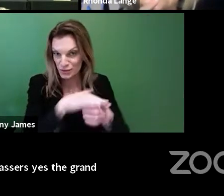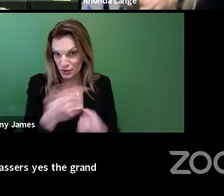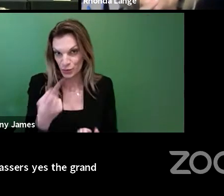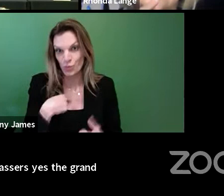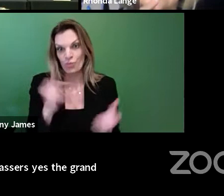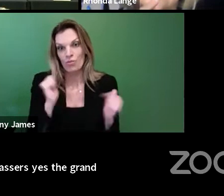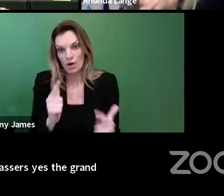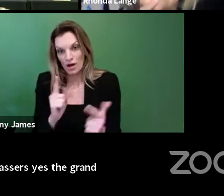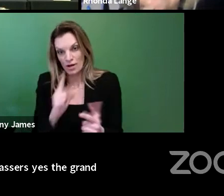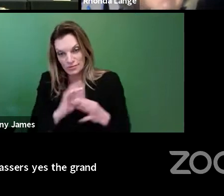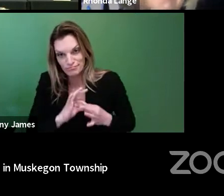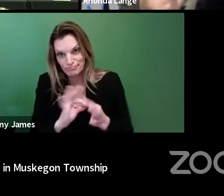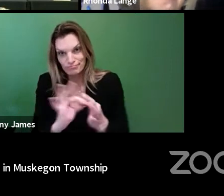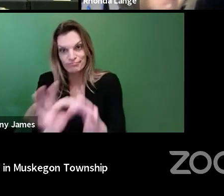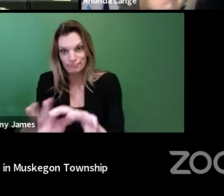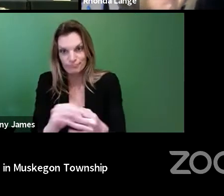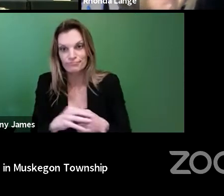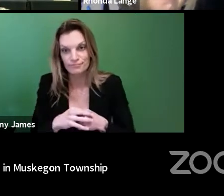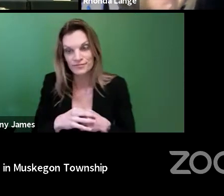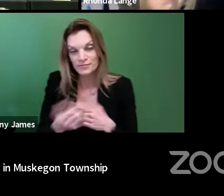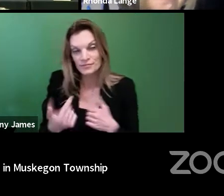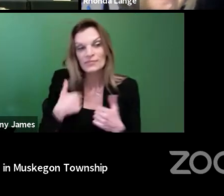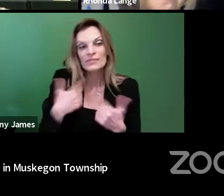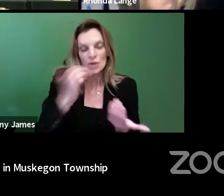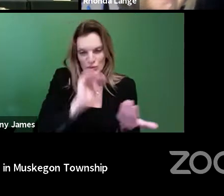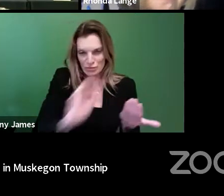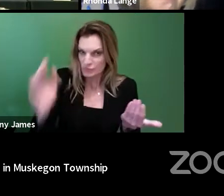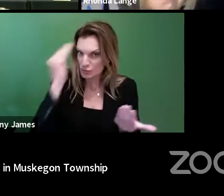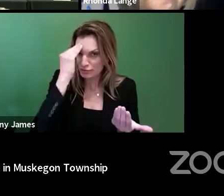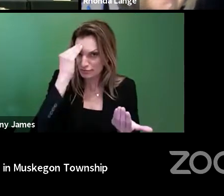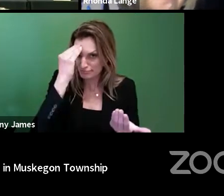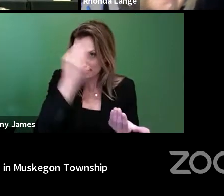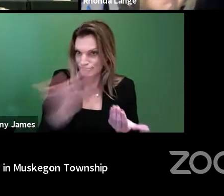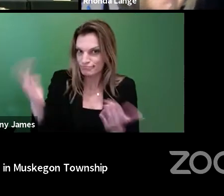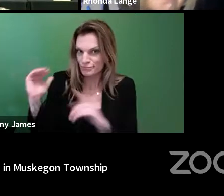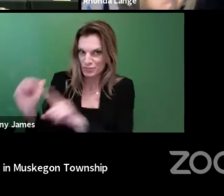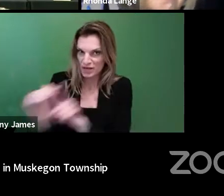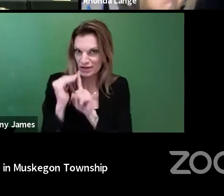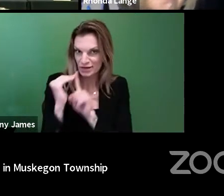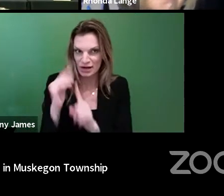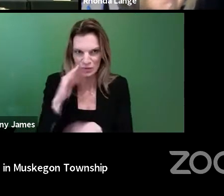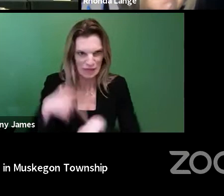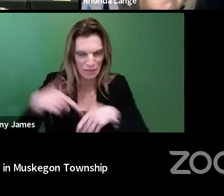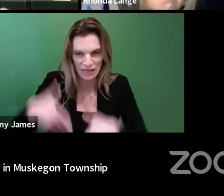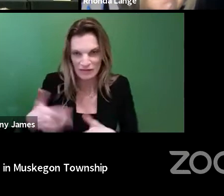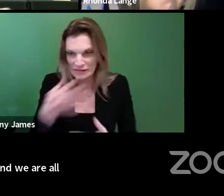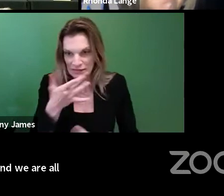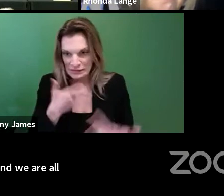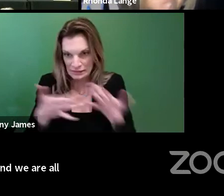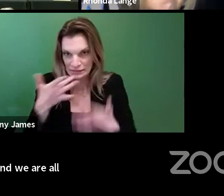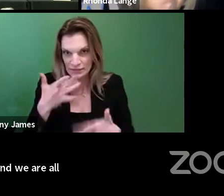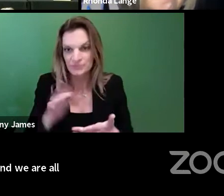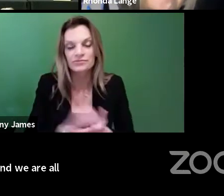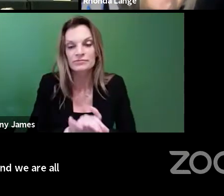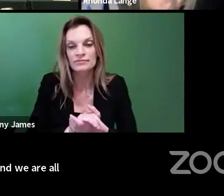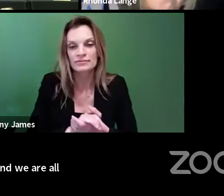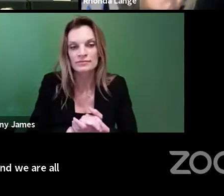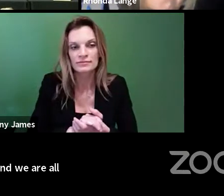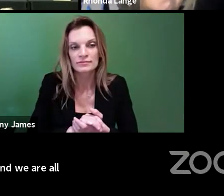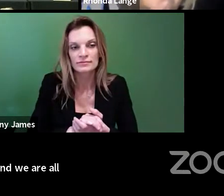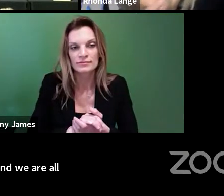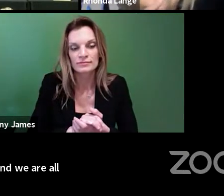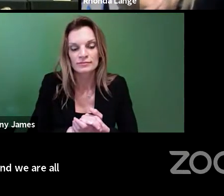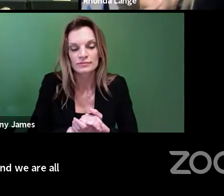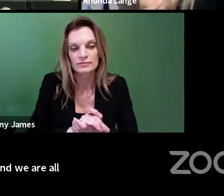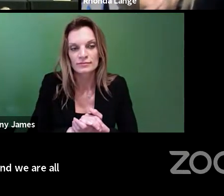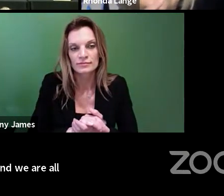all interconnected. And I'd like to remind you of one other thing, and I don't know how much time I have, but when we had a